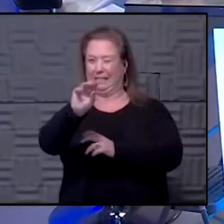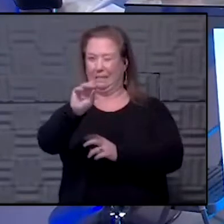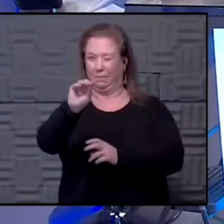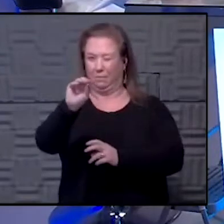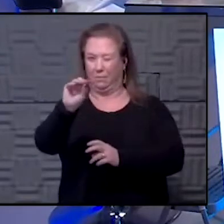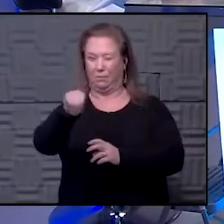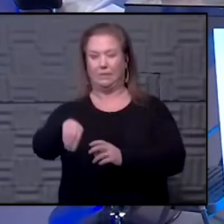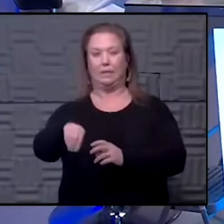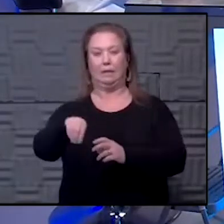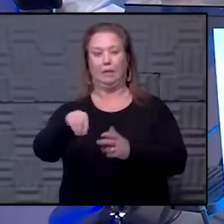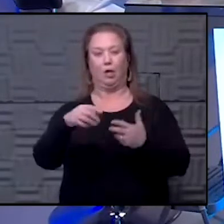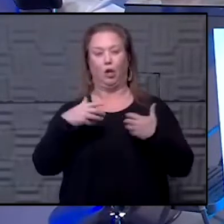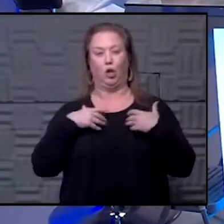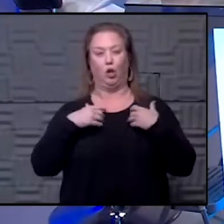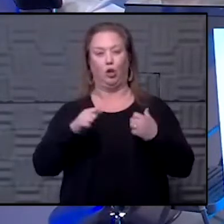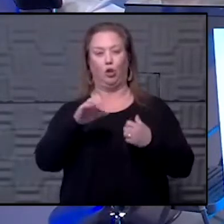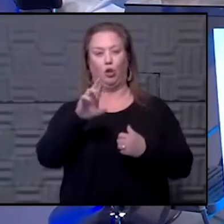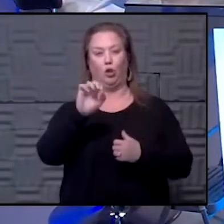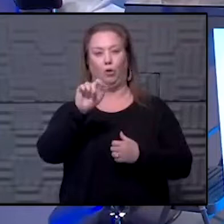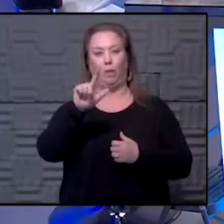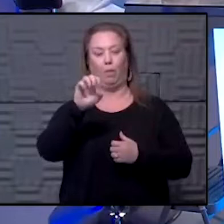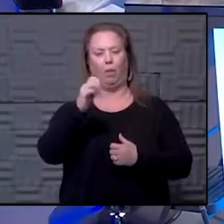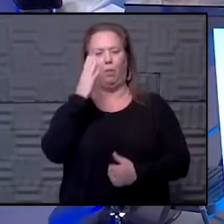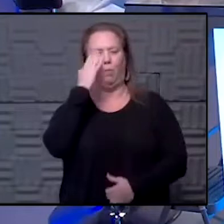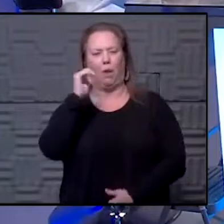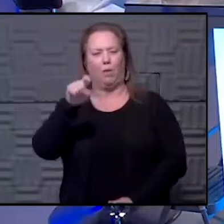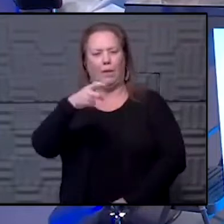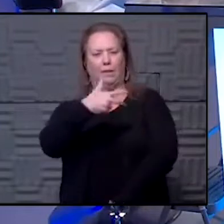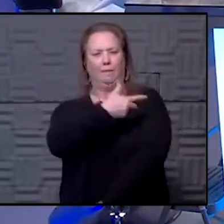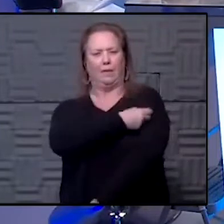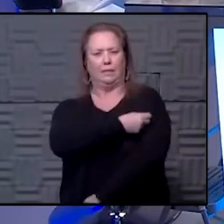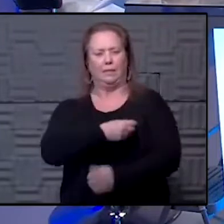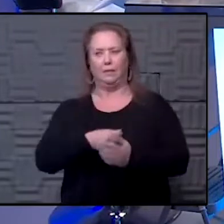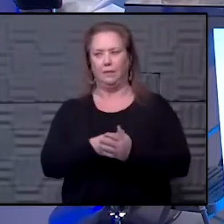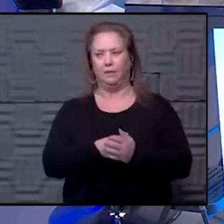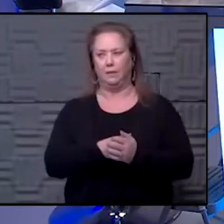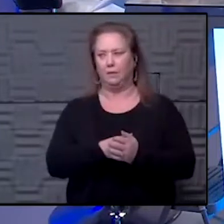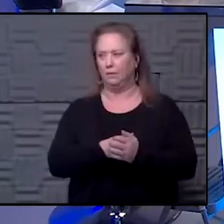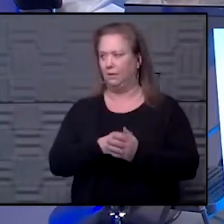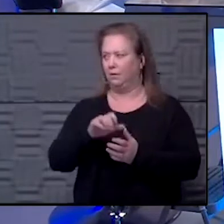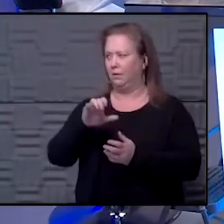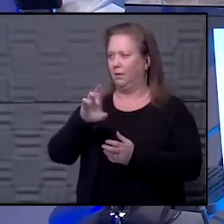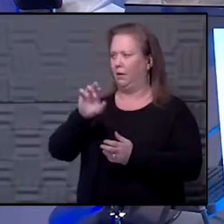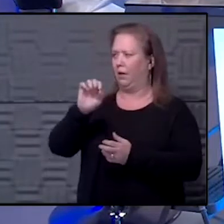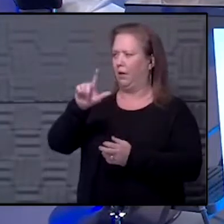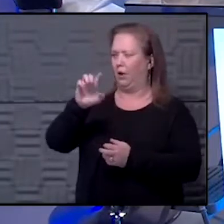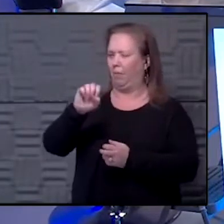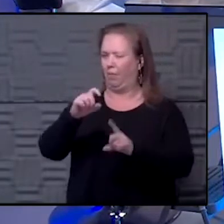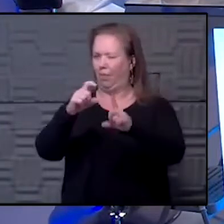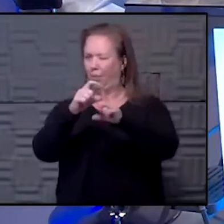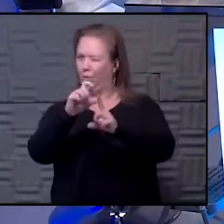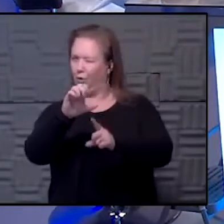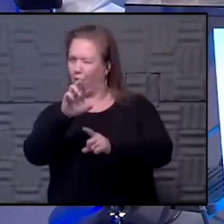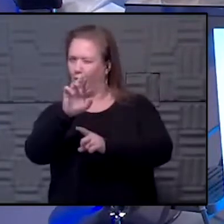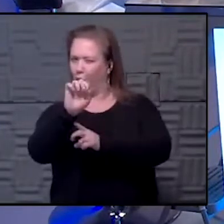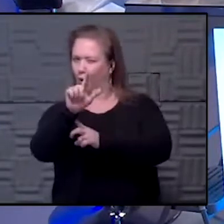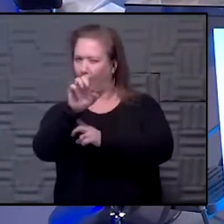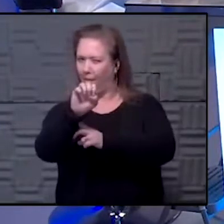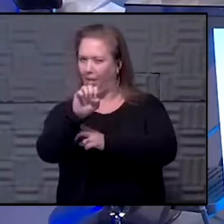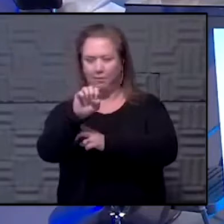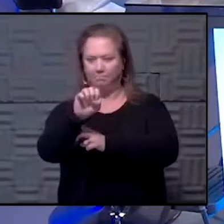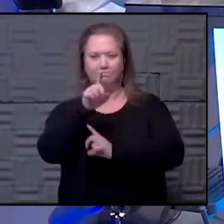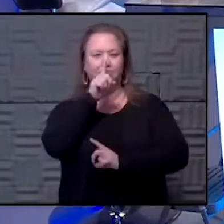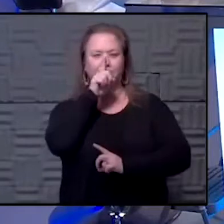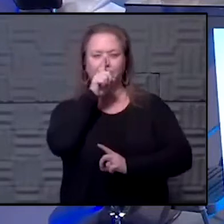99.6% curable, why should I need the vaccine? Okay. Curable. Yeah, let's start Curable is there. a funny term, isn't it? It's